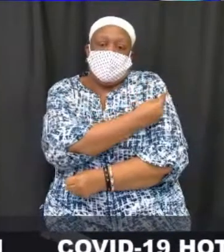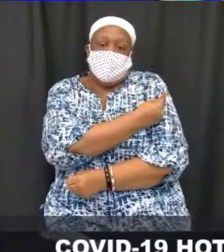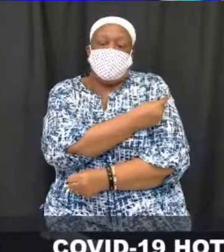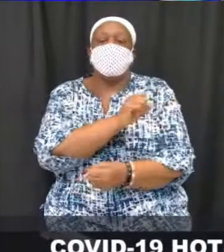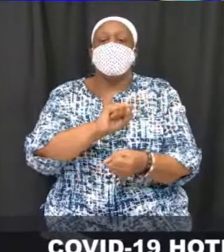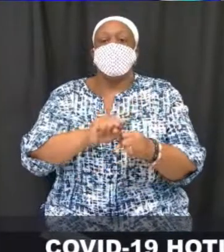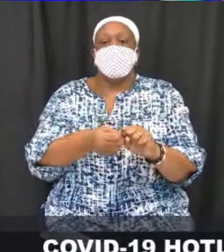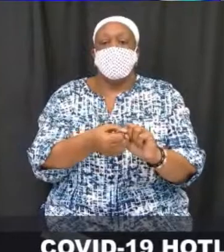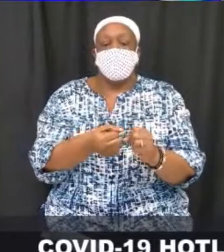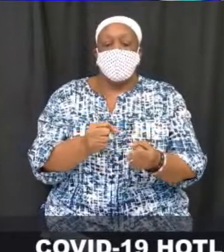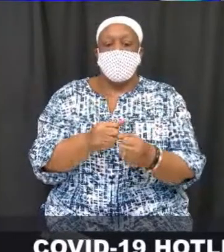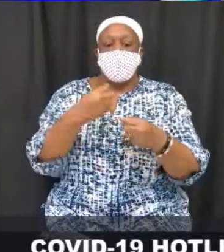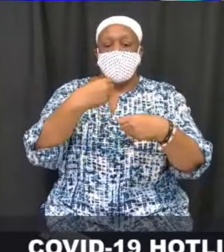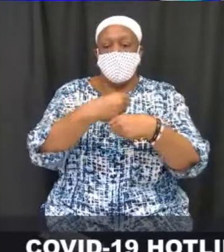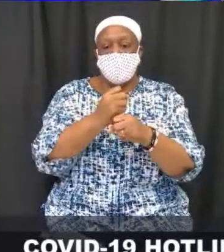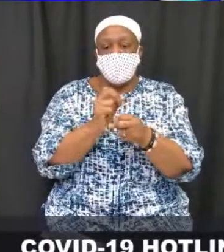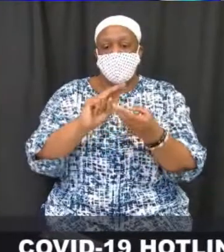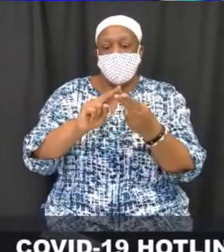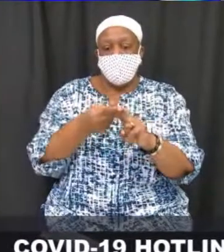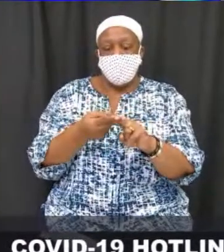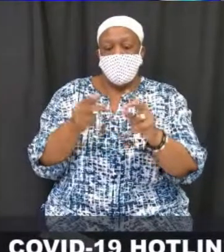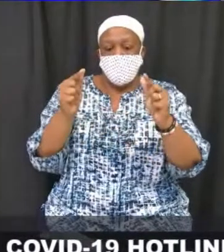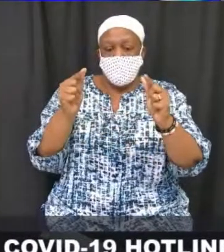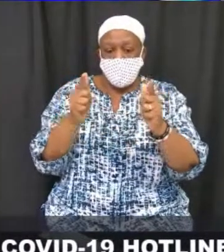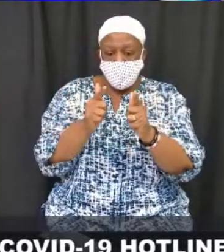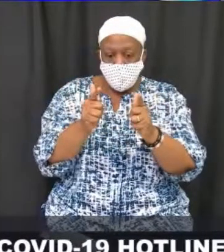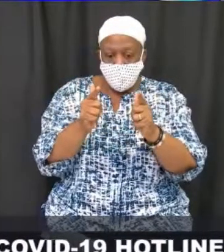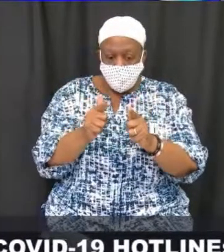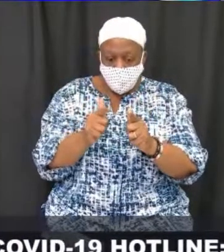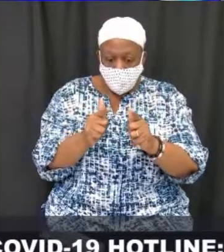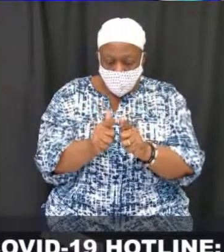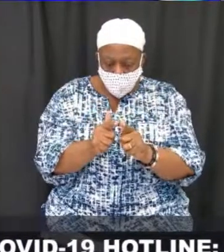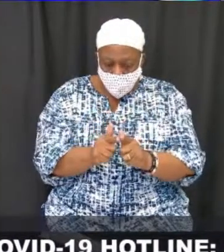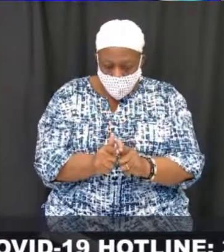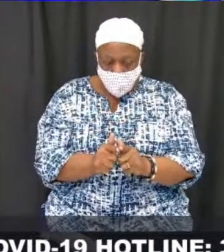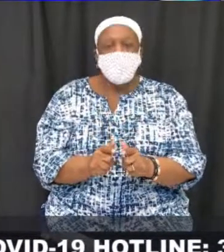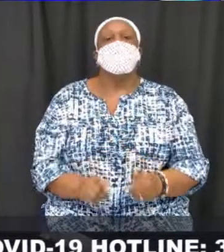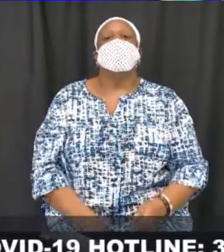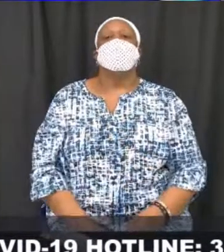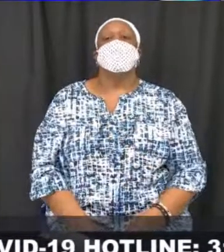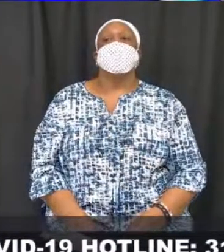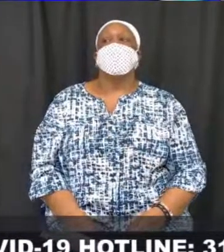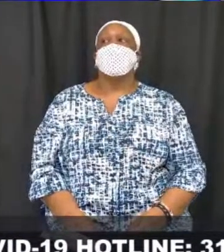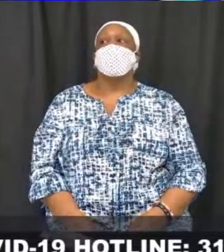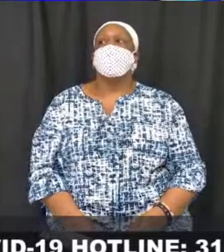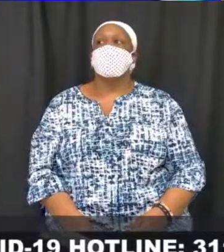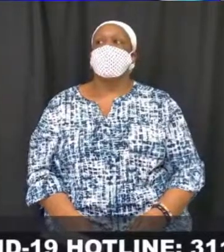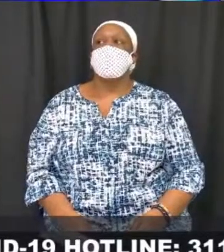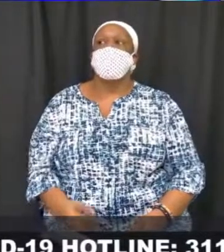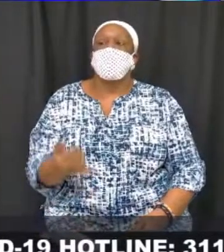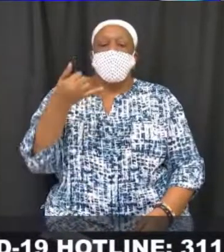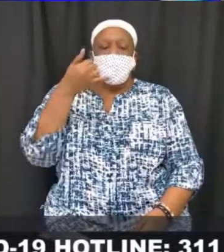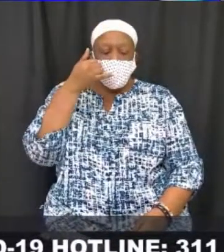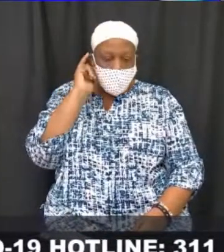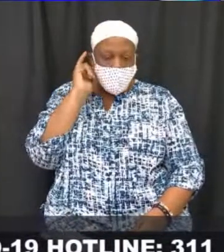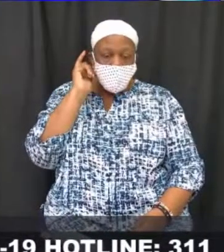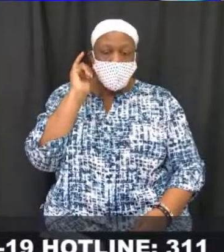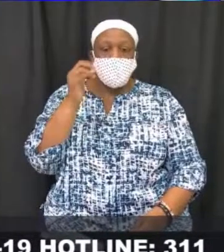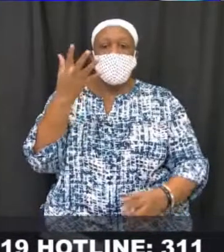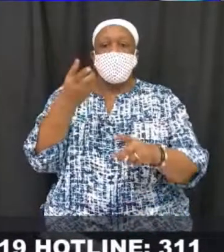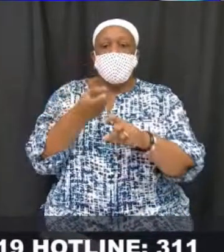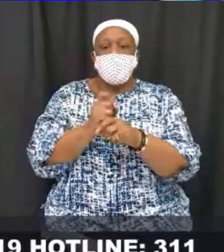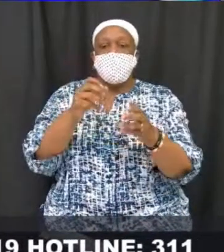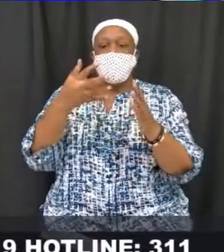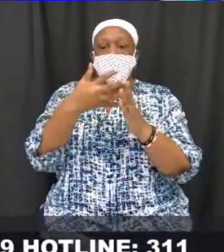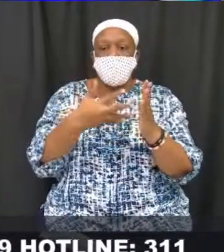the non-pharmaceuticals that kept us safe over the past year. The results returned yesterday from testing